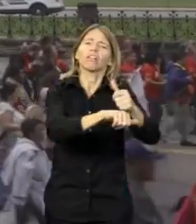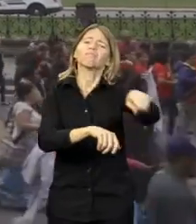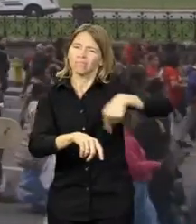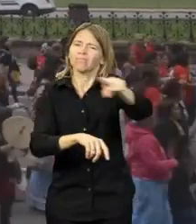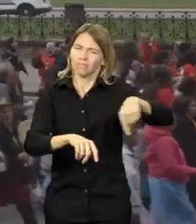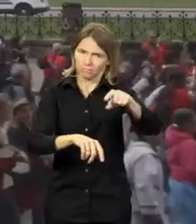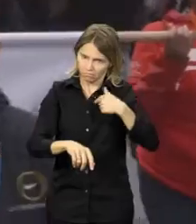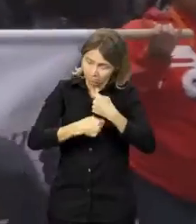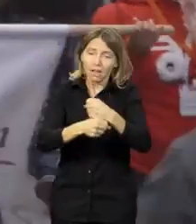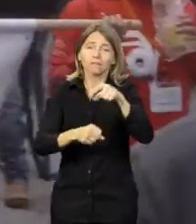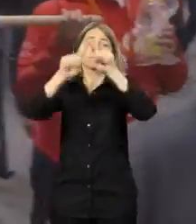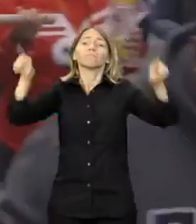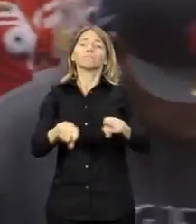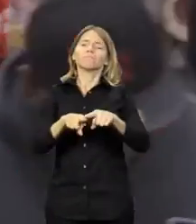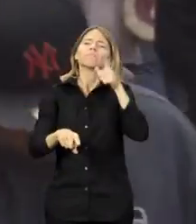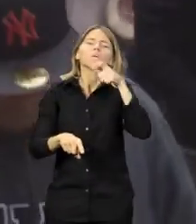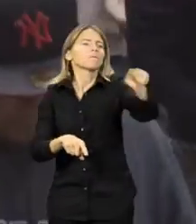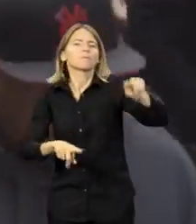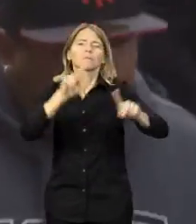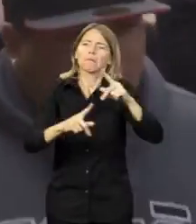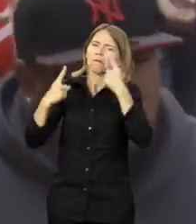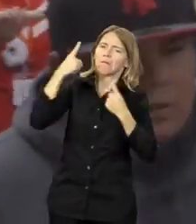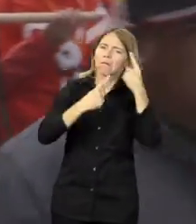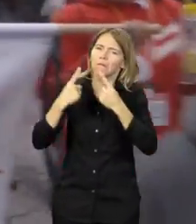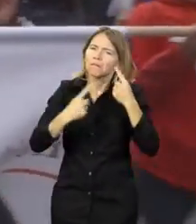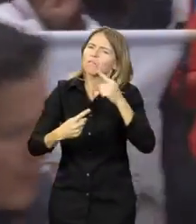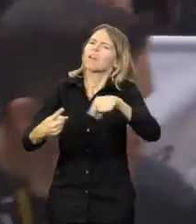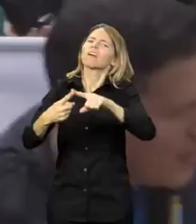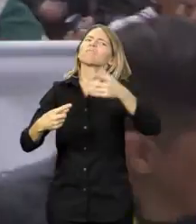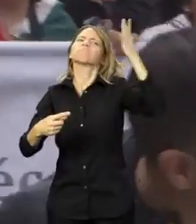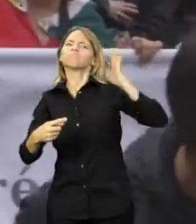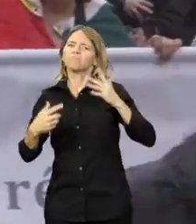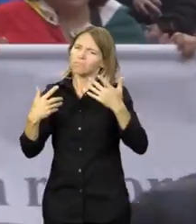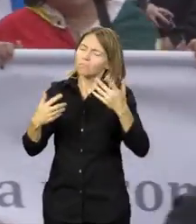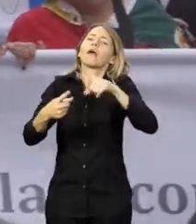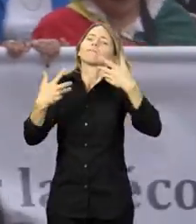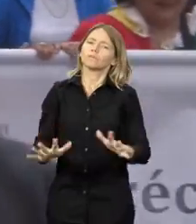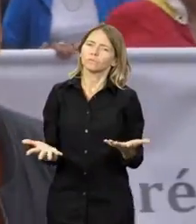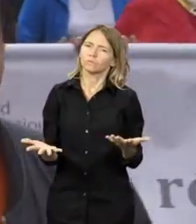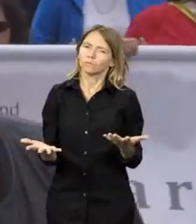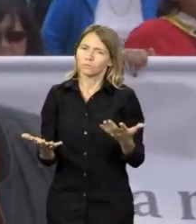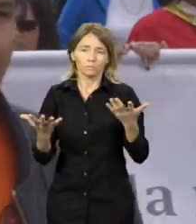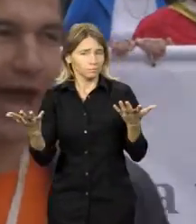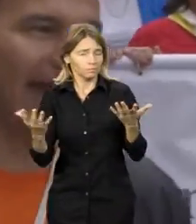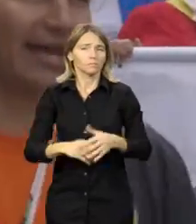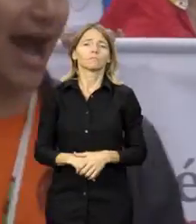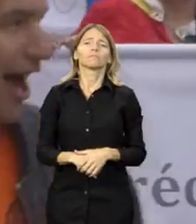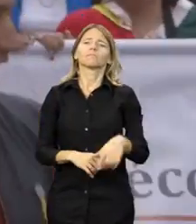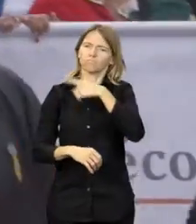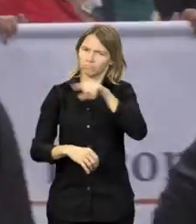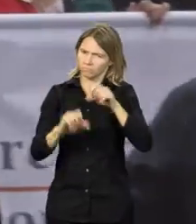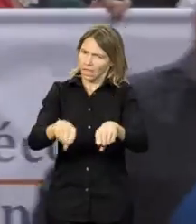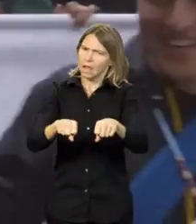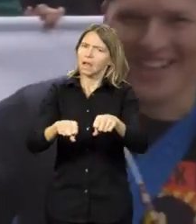that discussion in earnest and begin to change those perceptions. I made this blanket for the people who want to learn